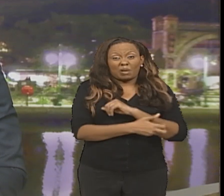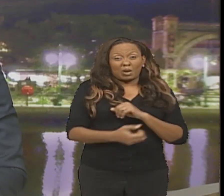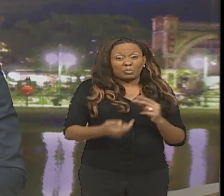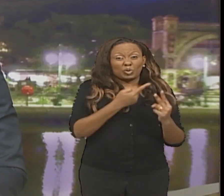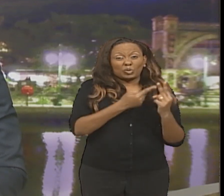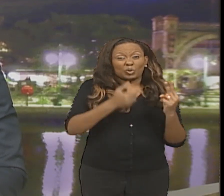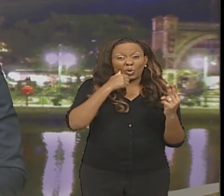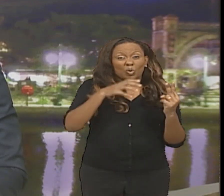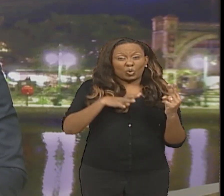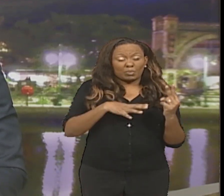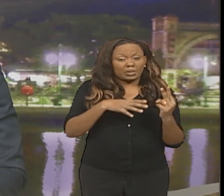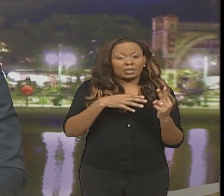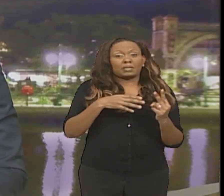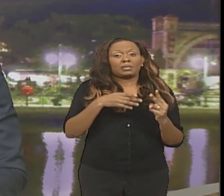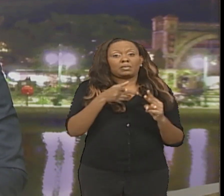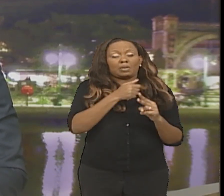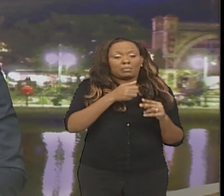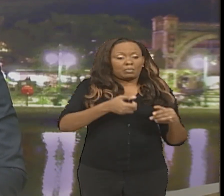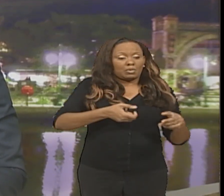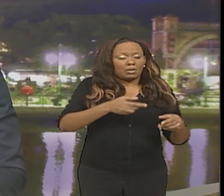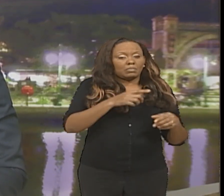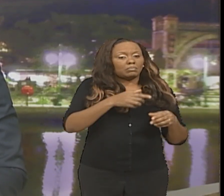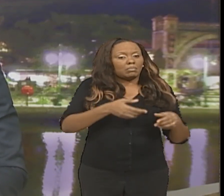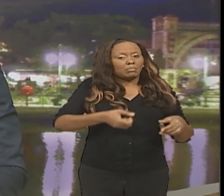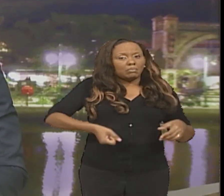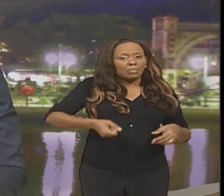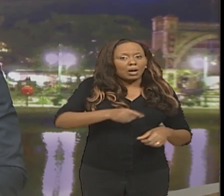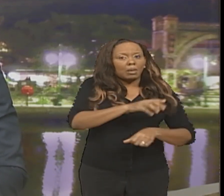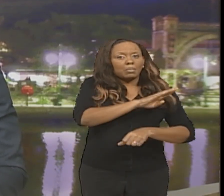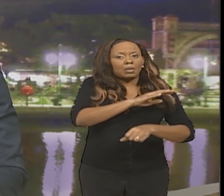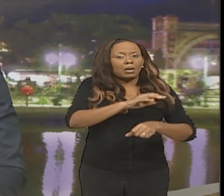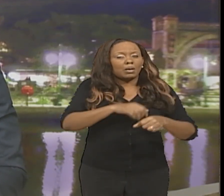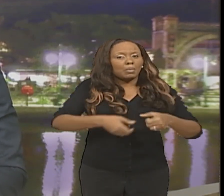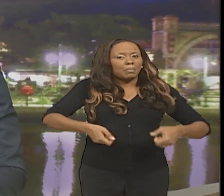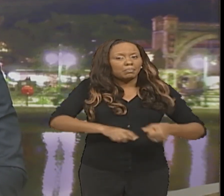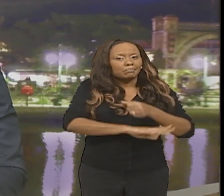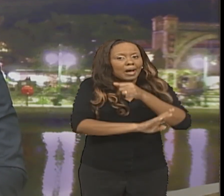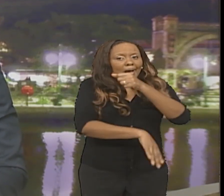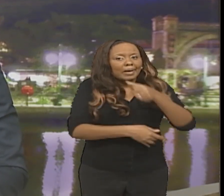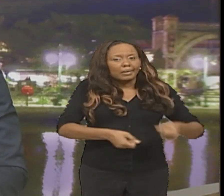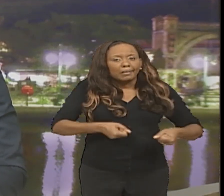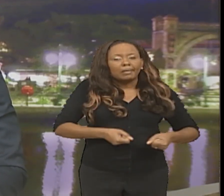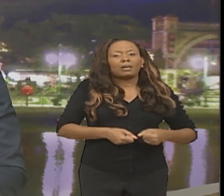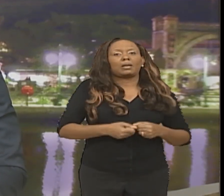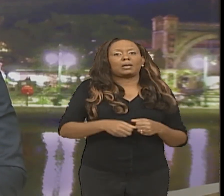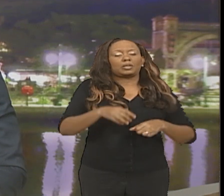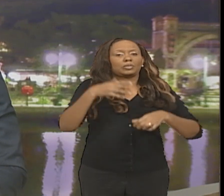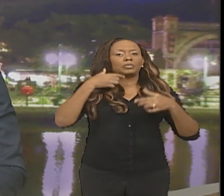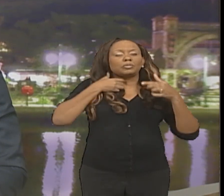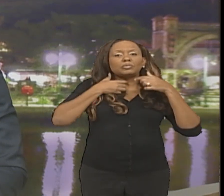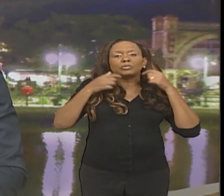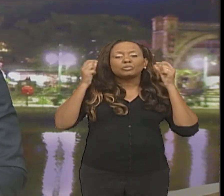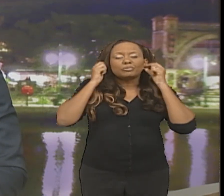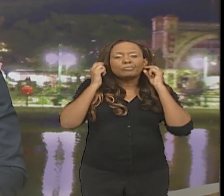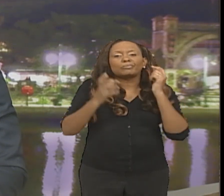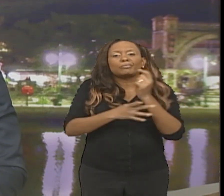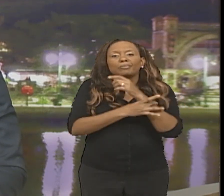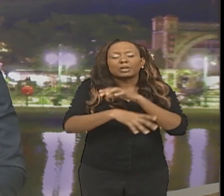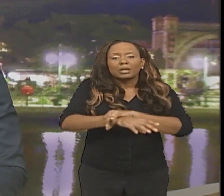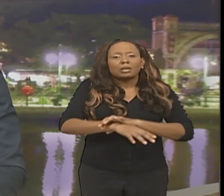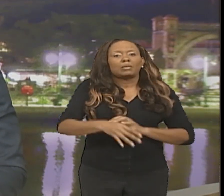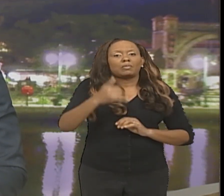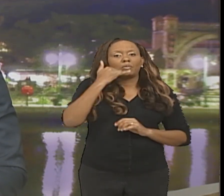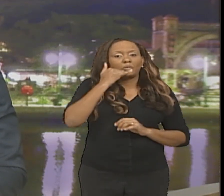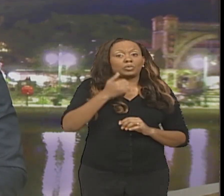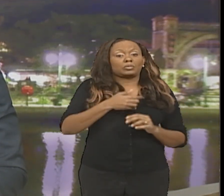of a handbag, money, phones, and jewelry. The value of the items is unknown. 2 people were reportedly injured during the